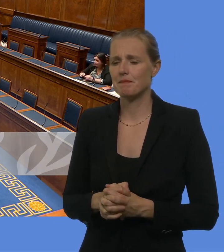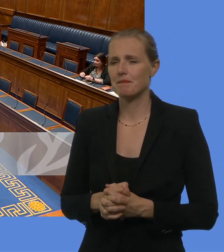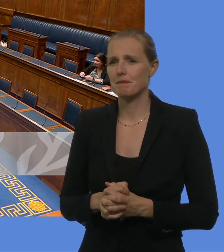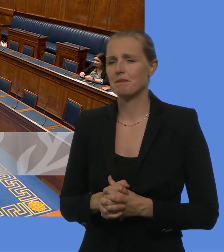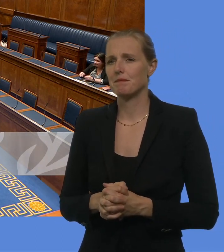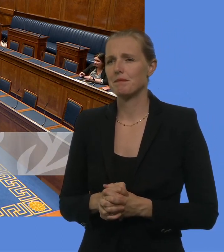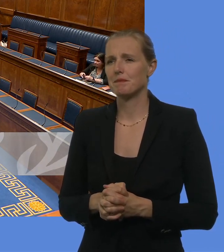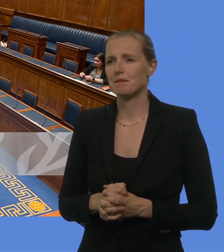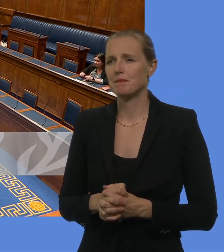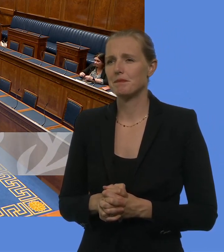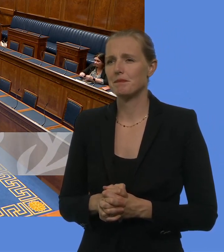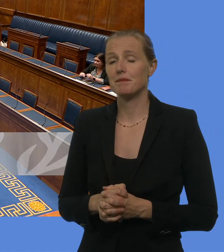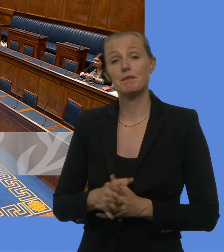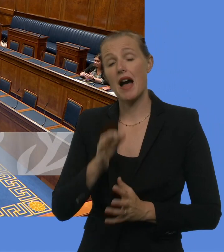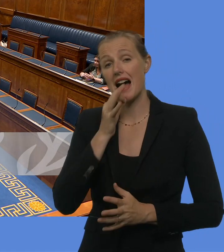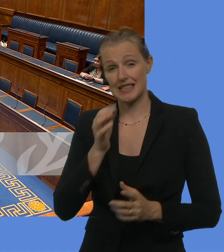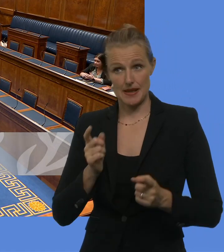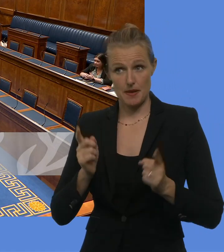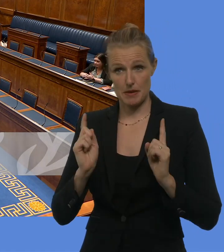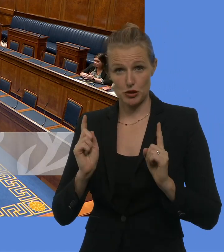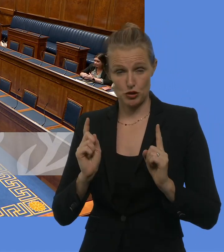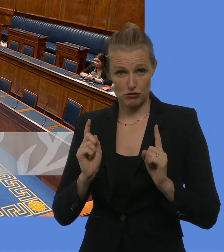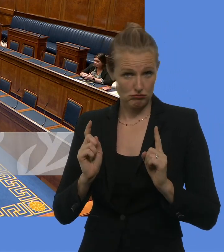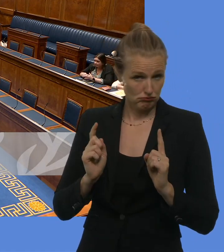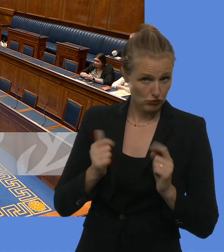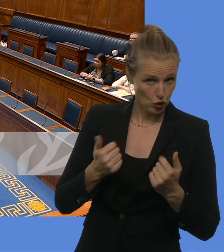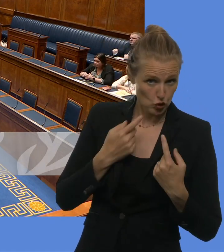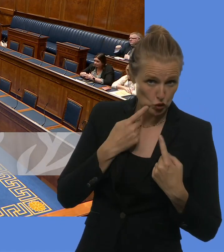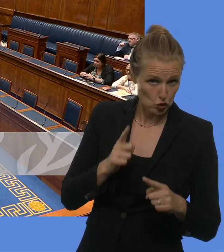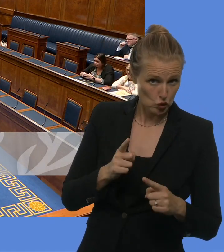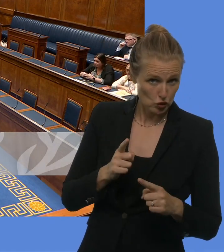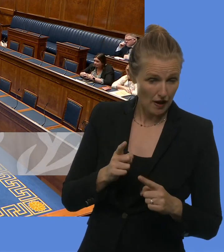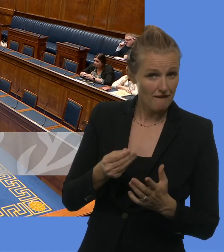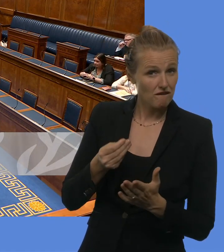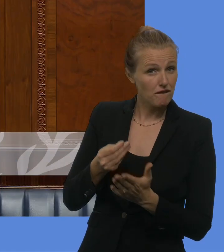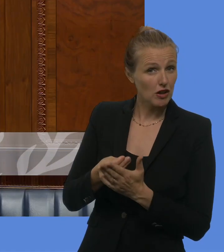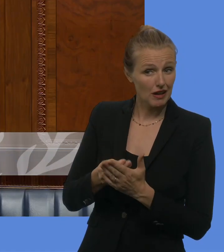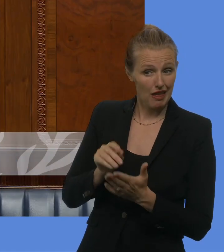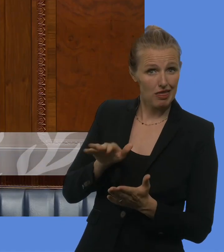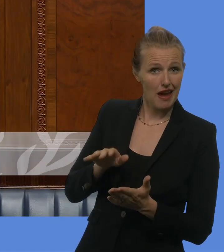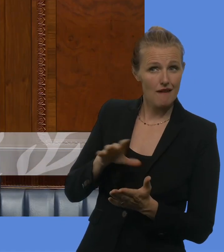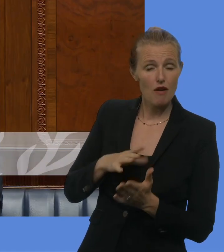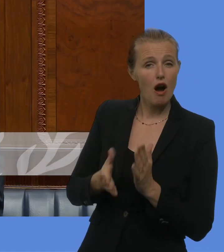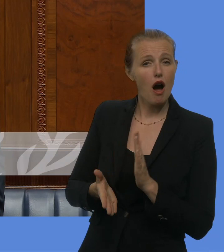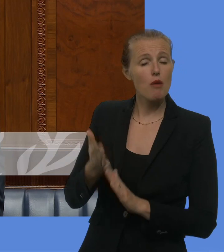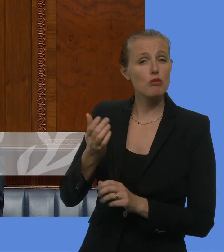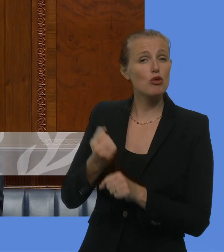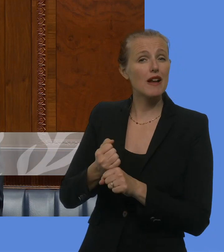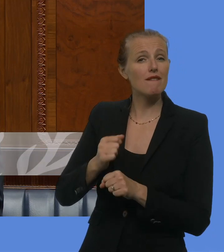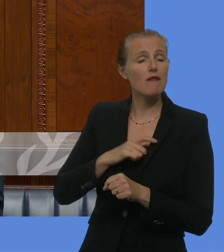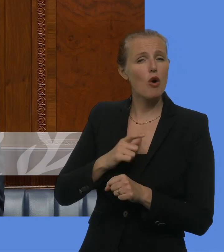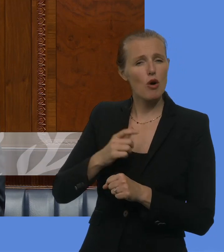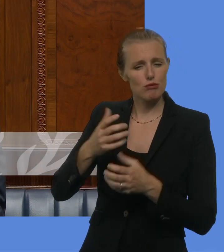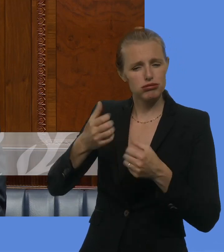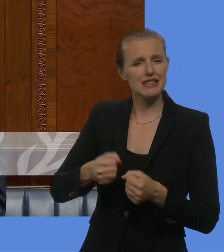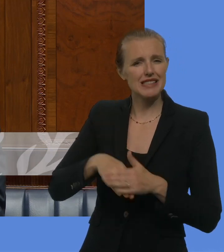Mr Speaker, to ask the Minister, is the good news that funding is available for the necessary upgrade at Her Majesty's Prison in Magilligan. However,